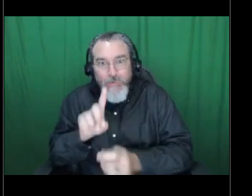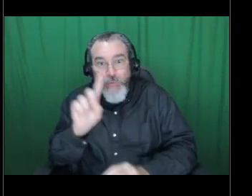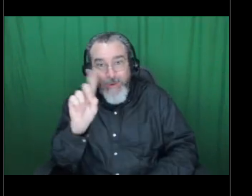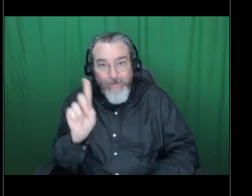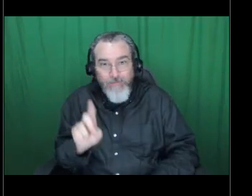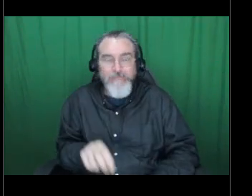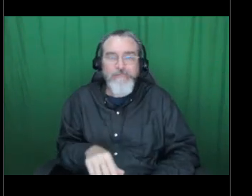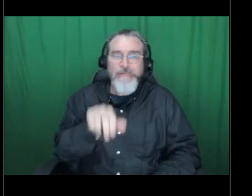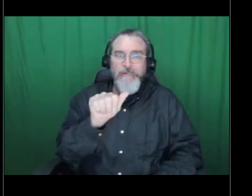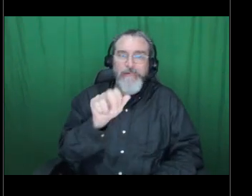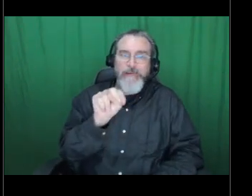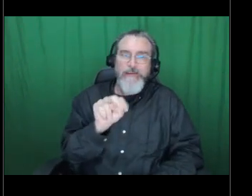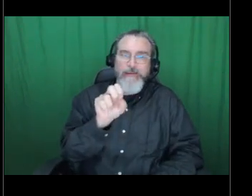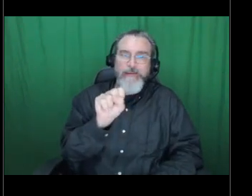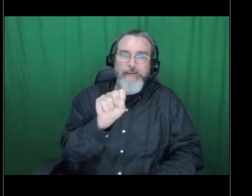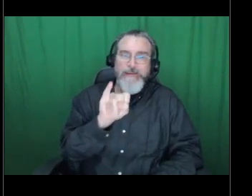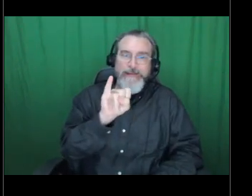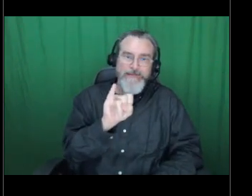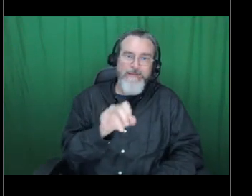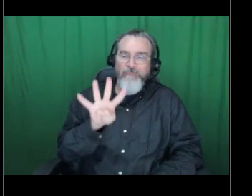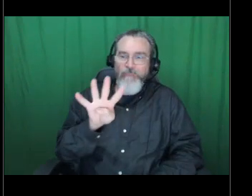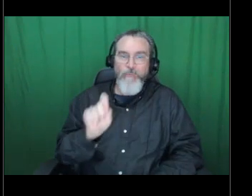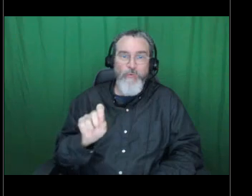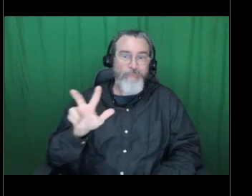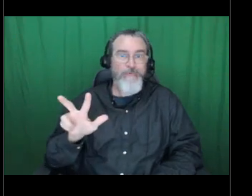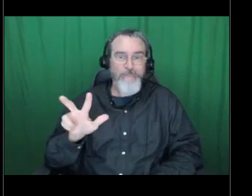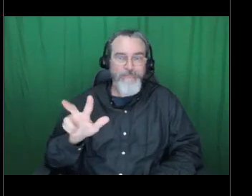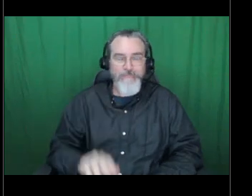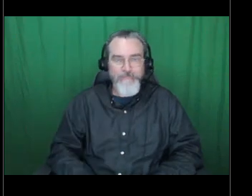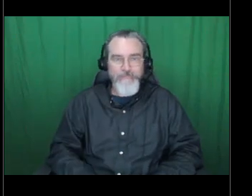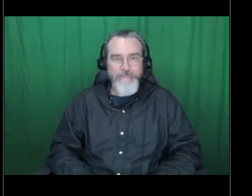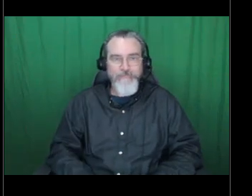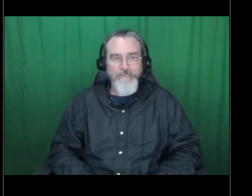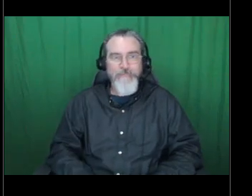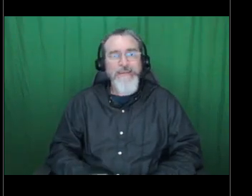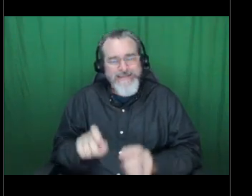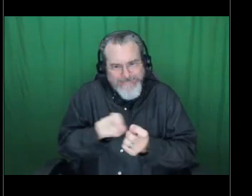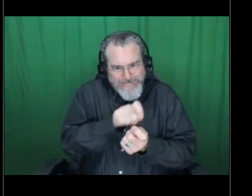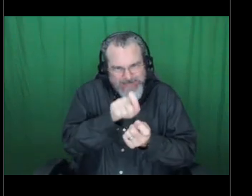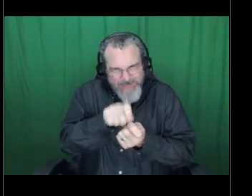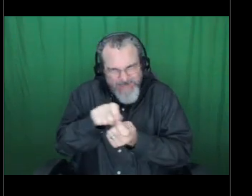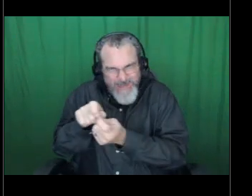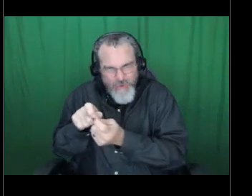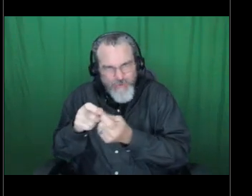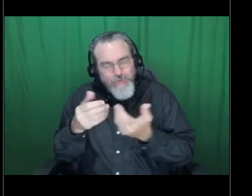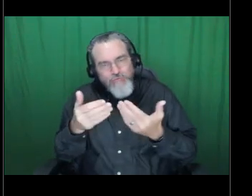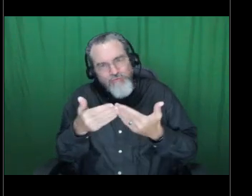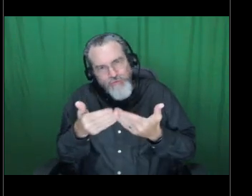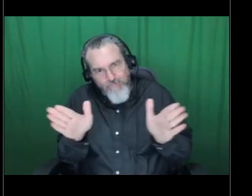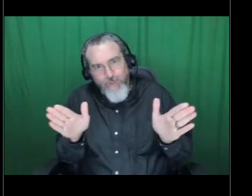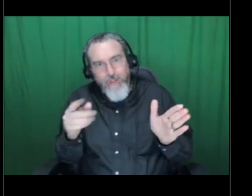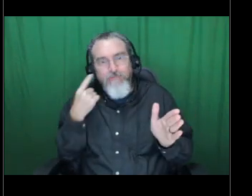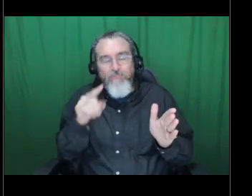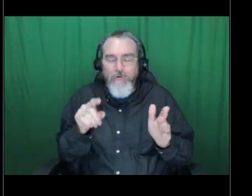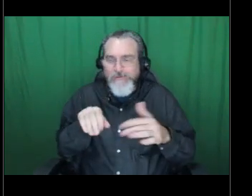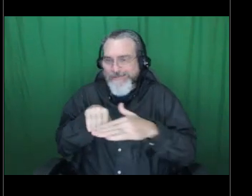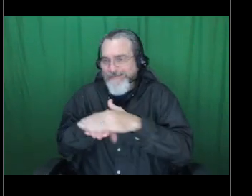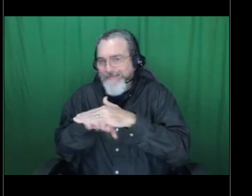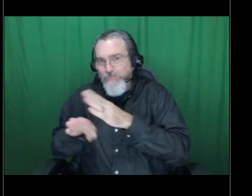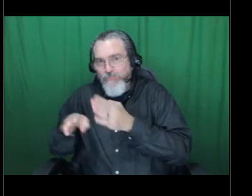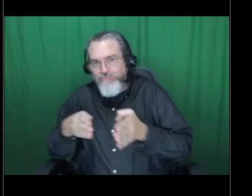4.3. The general specifications concerning certain elements of accessible